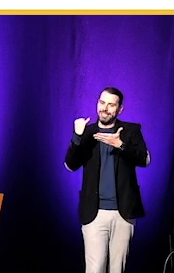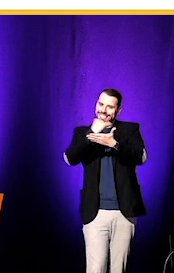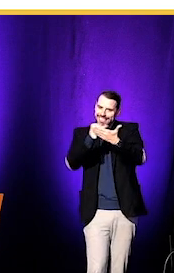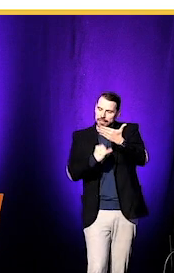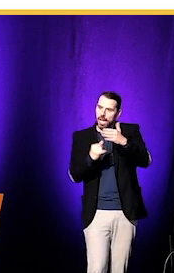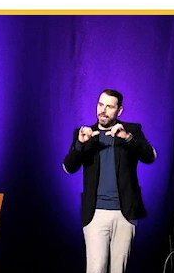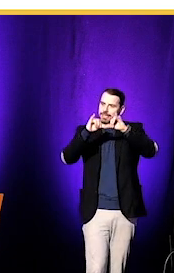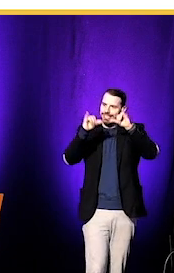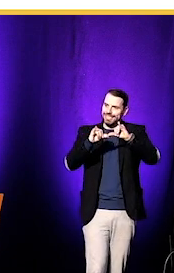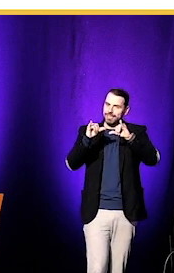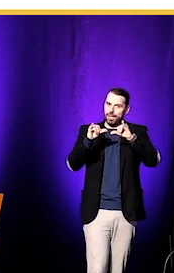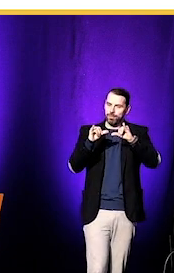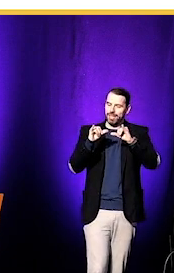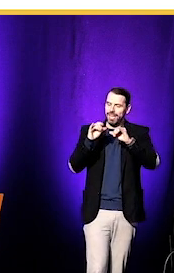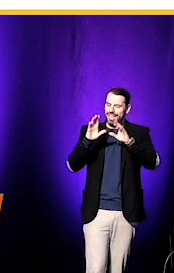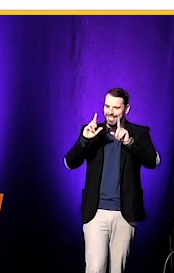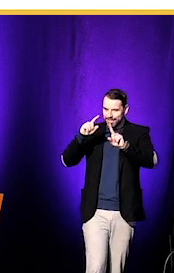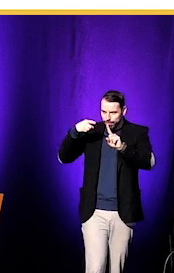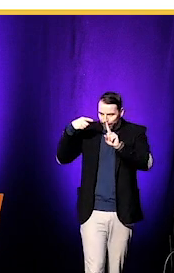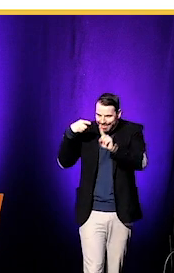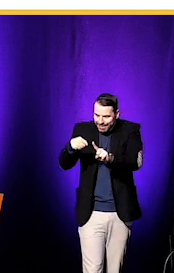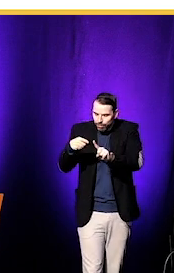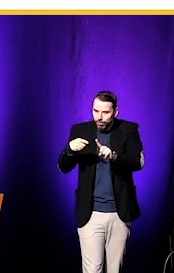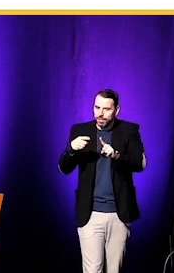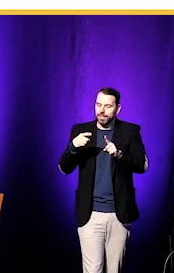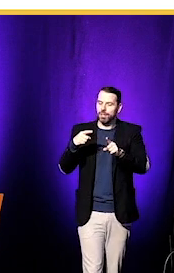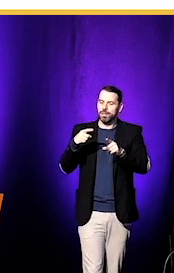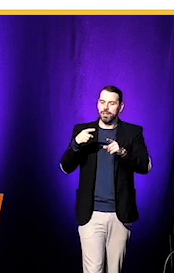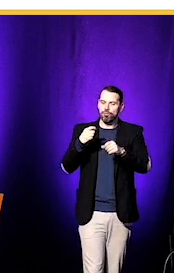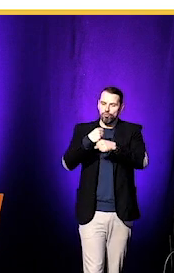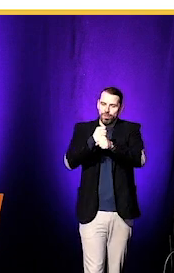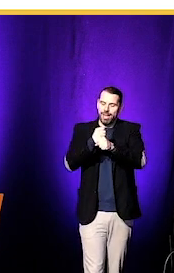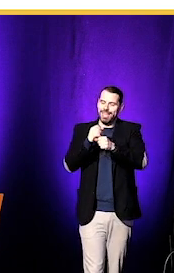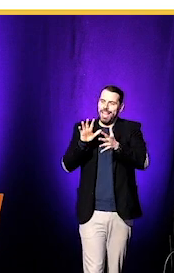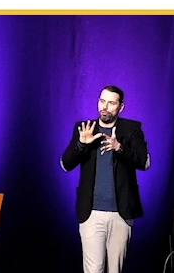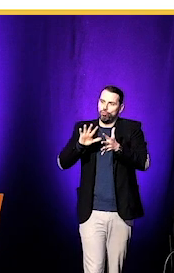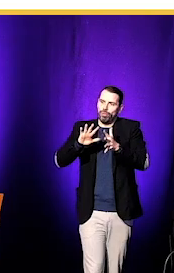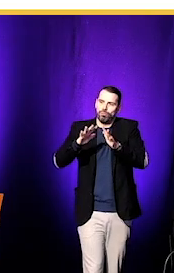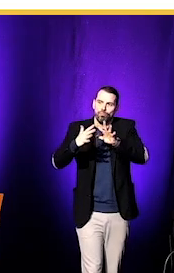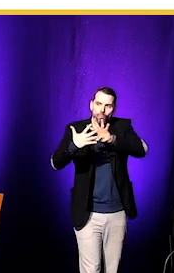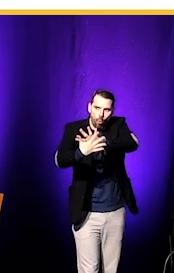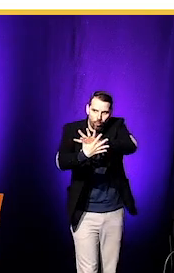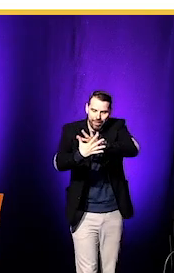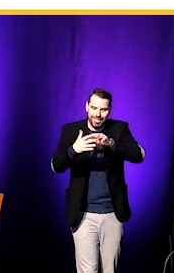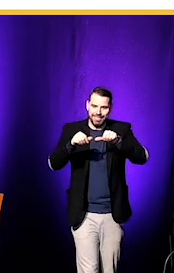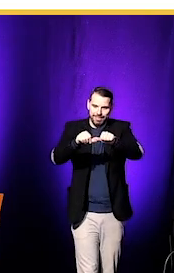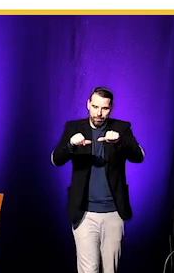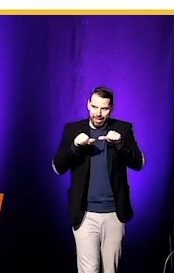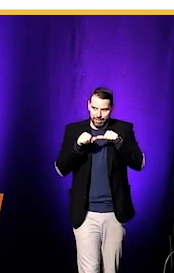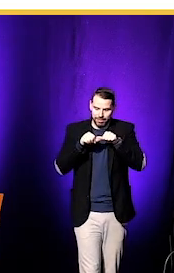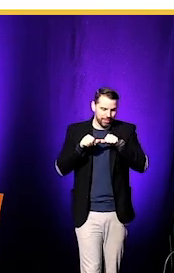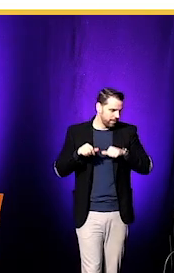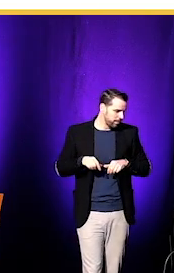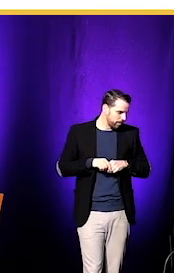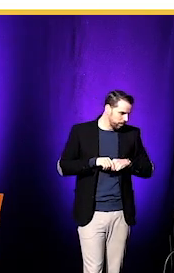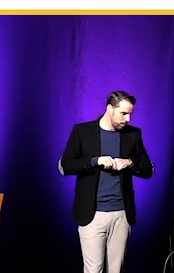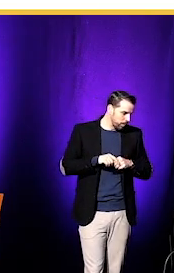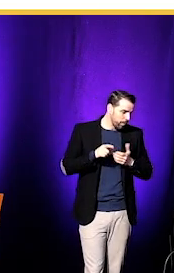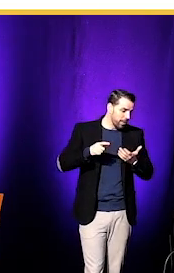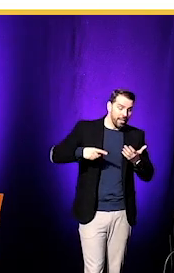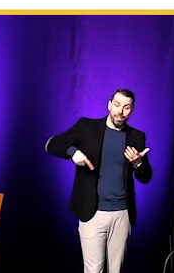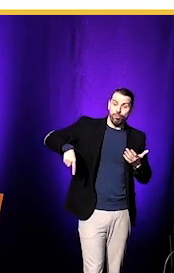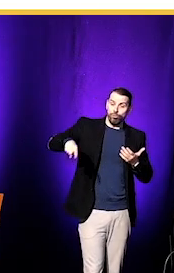oriented to support transformative forms of learning and human and ecological flourishing. Such systems